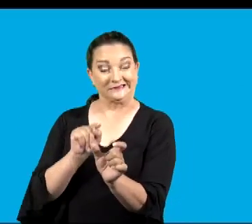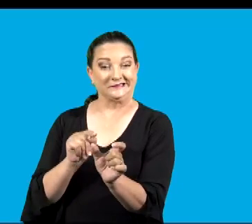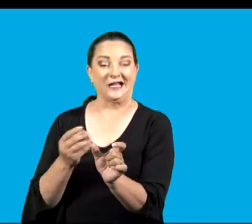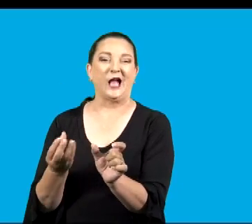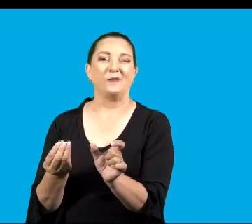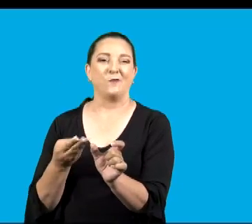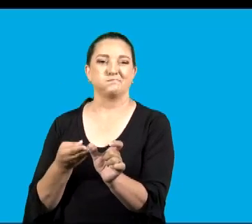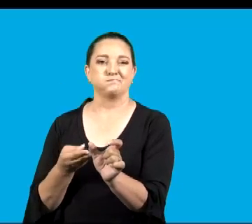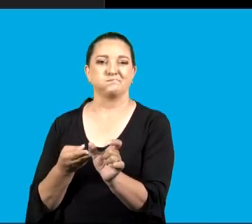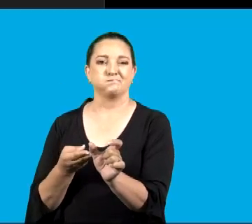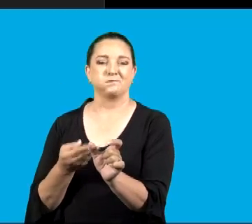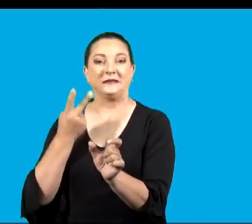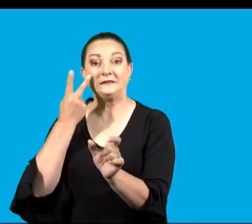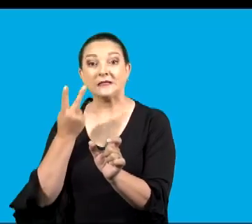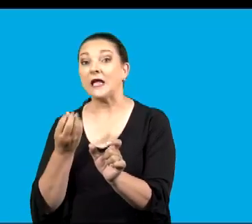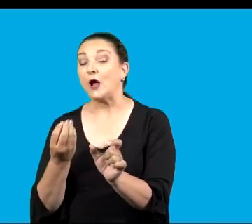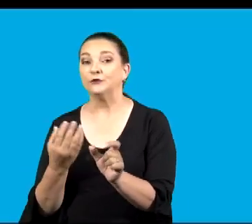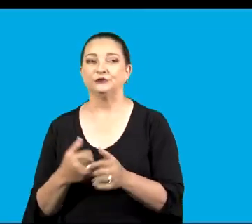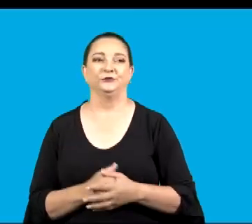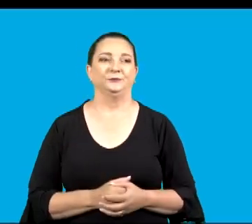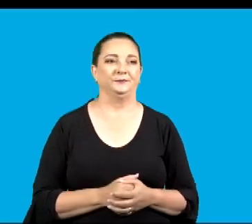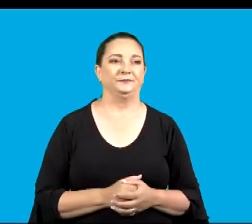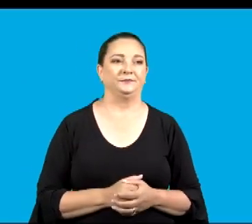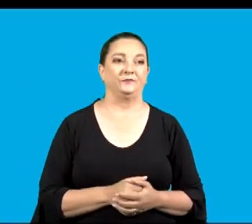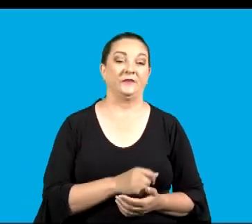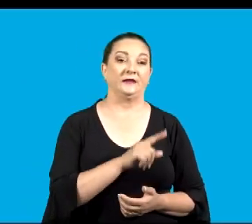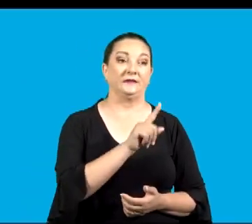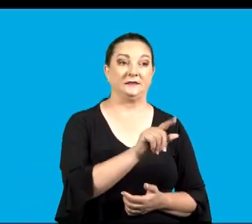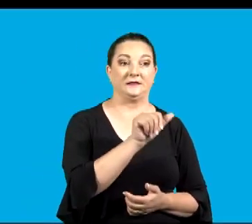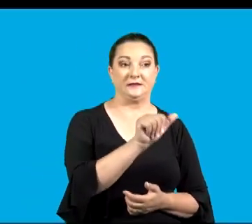10% of that amount. And then you now say